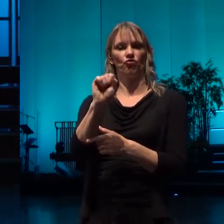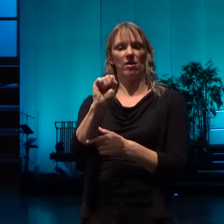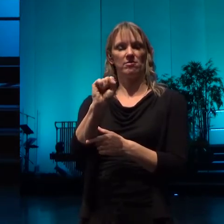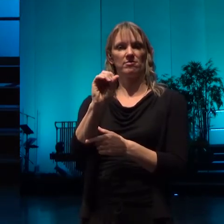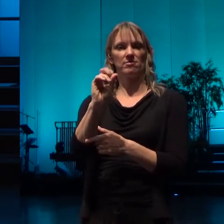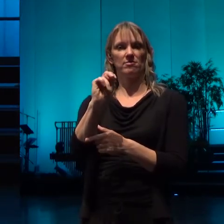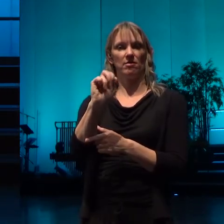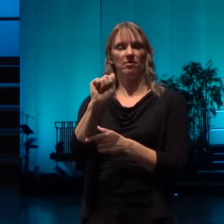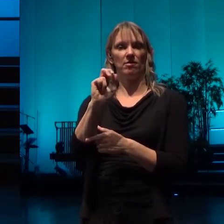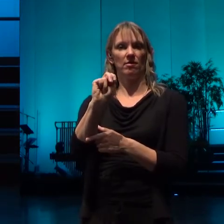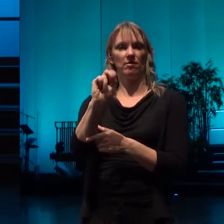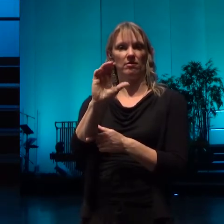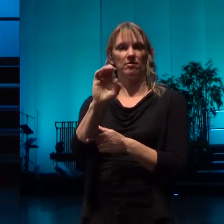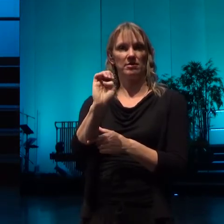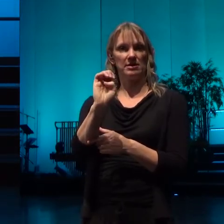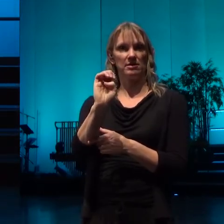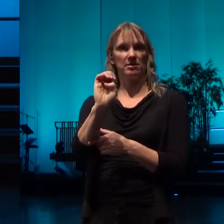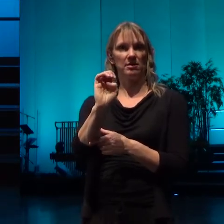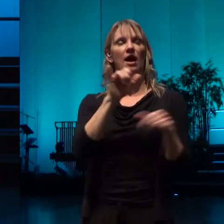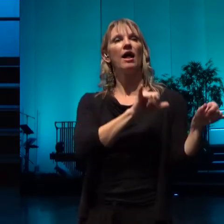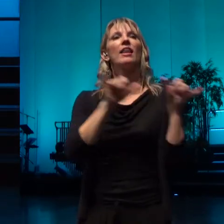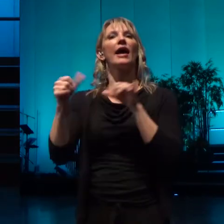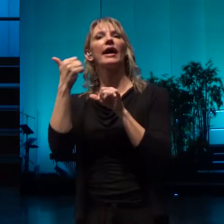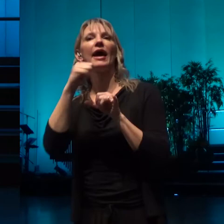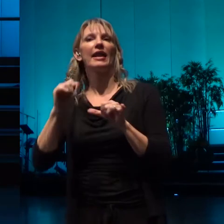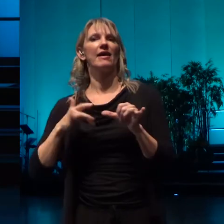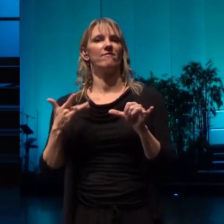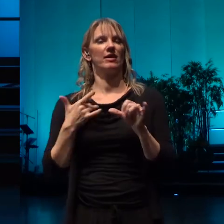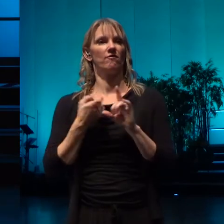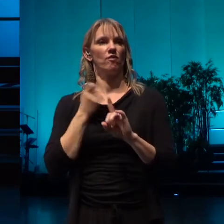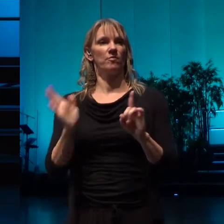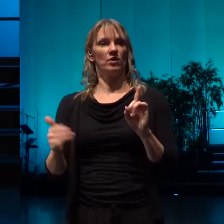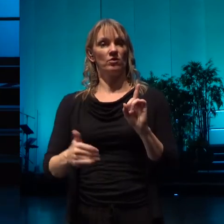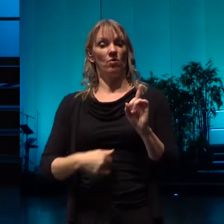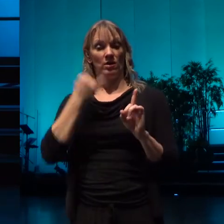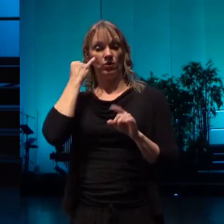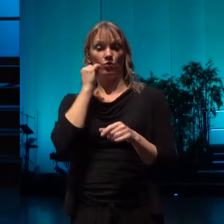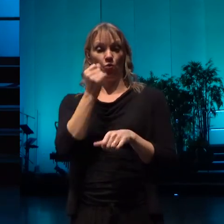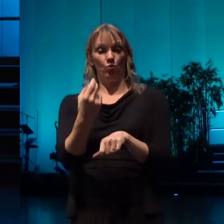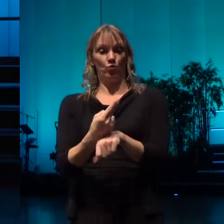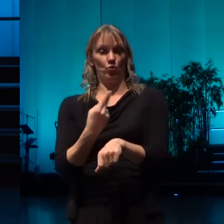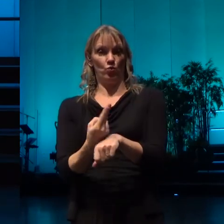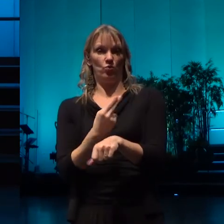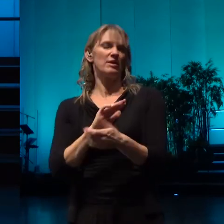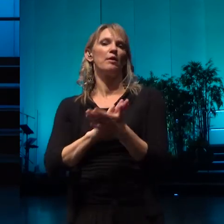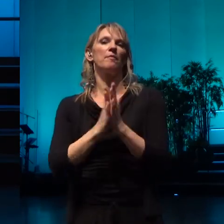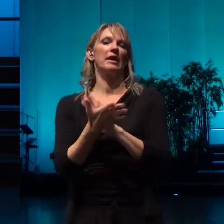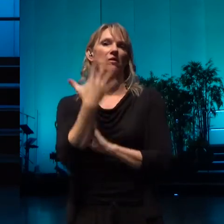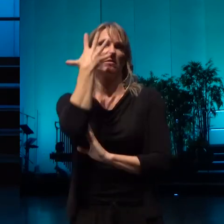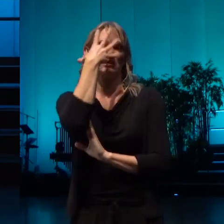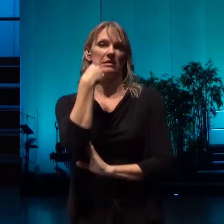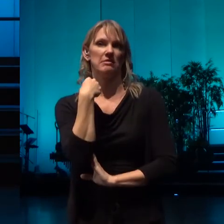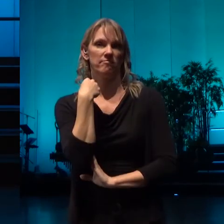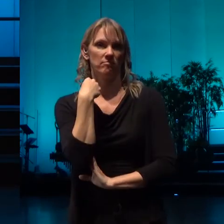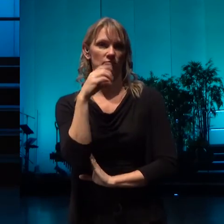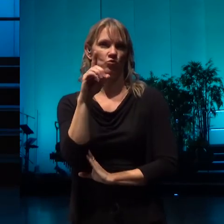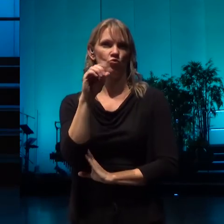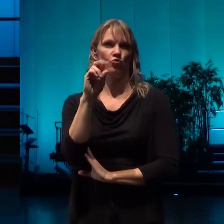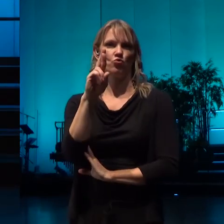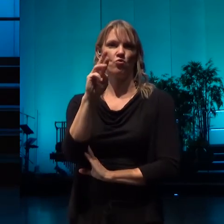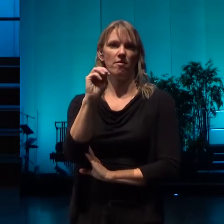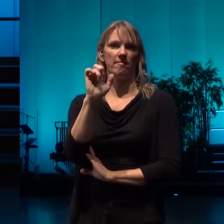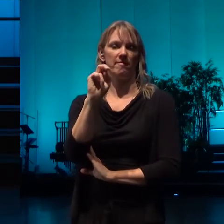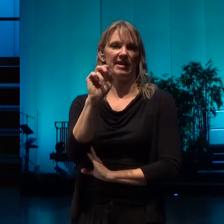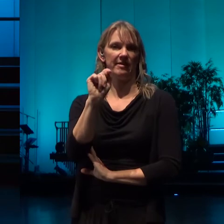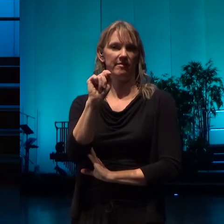any sense of the soul, if we don't use it, it becomes dormant. And too many